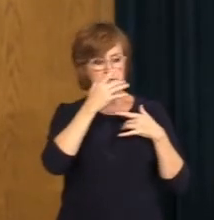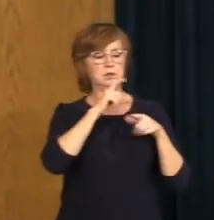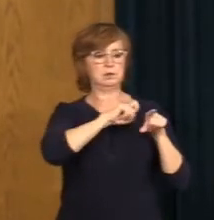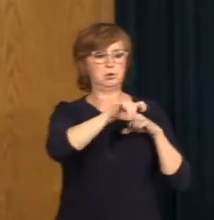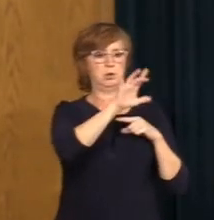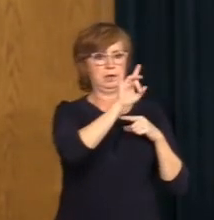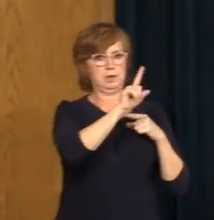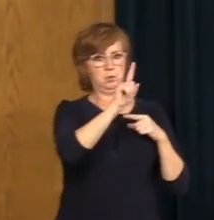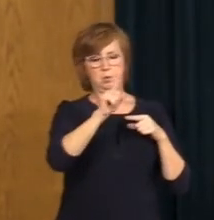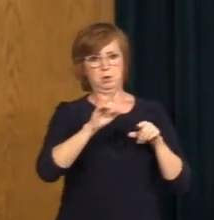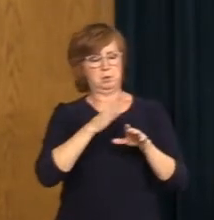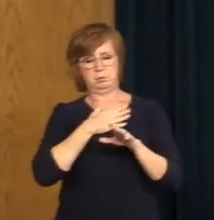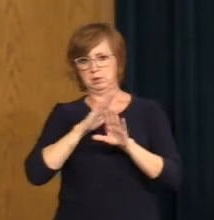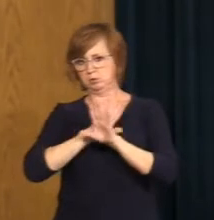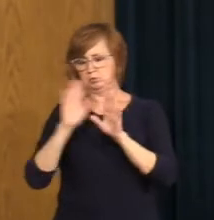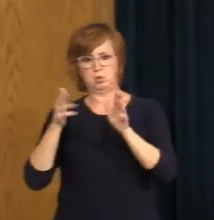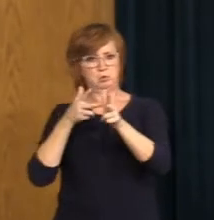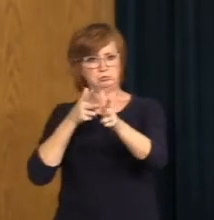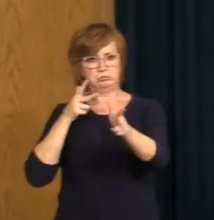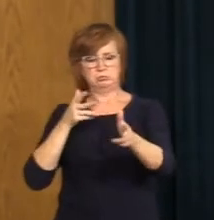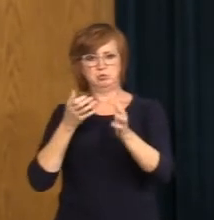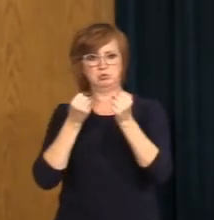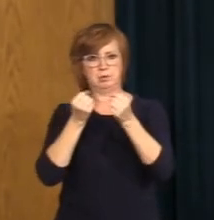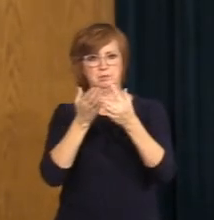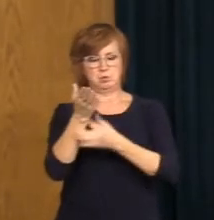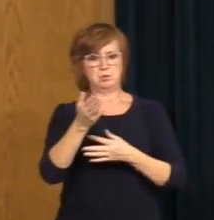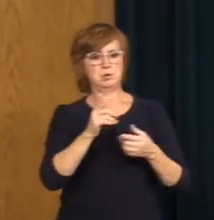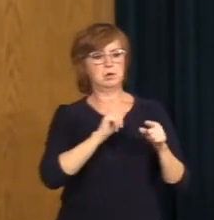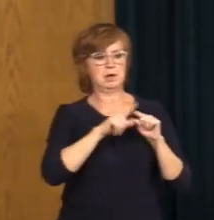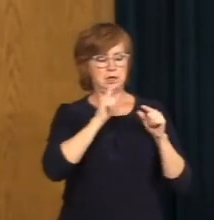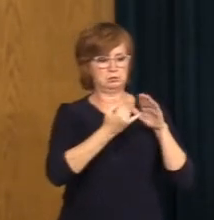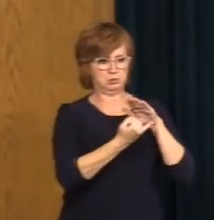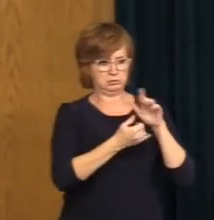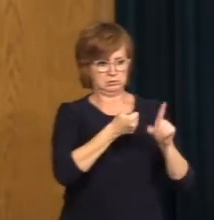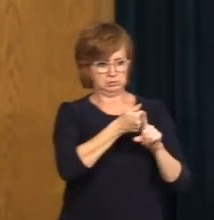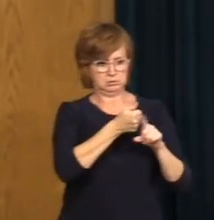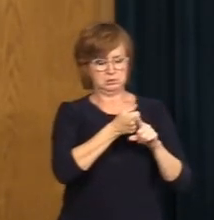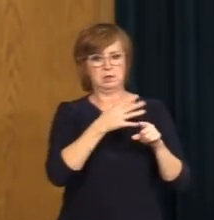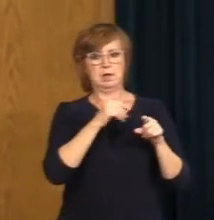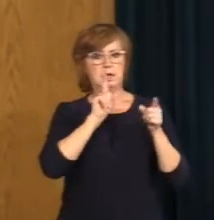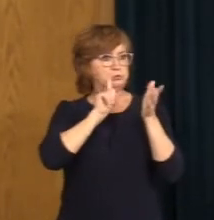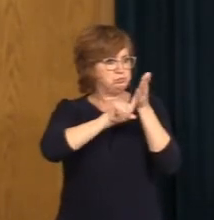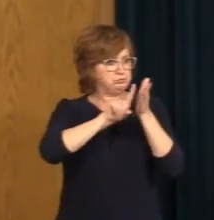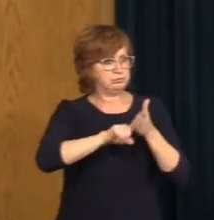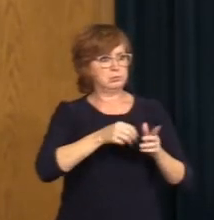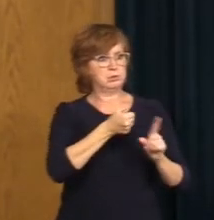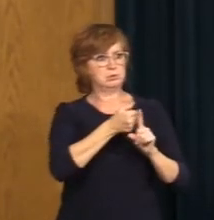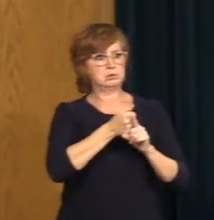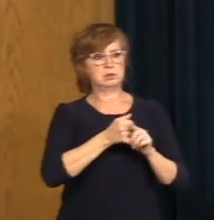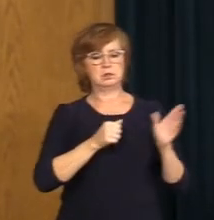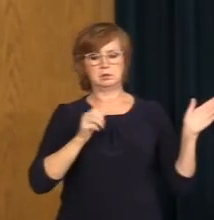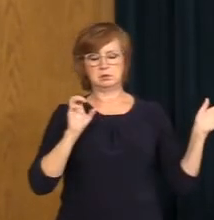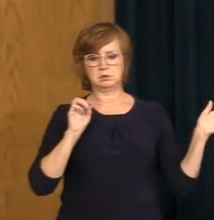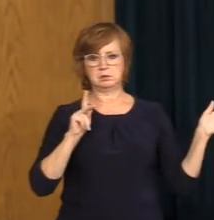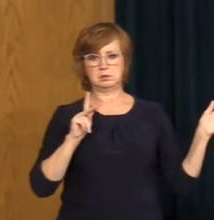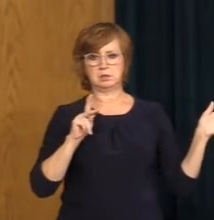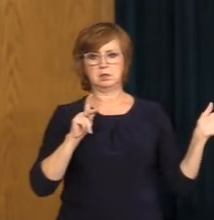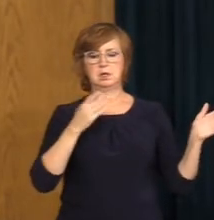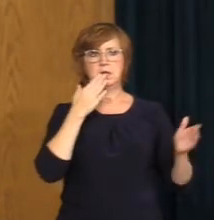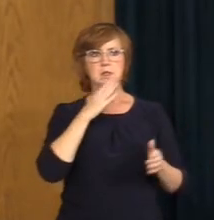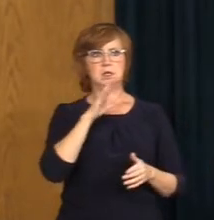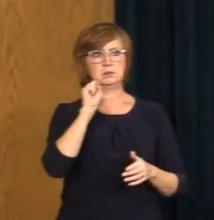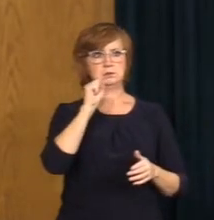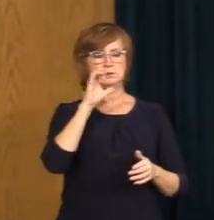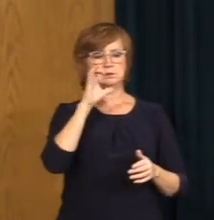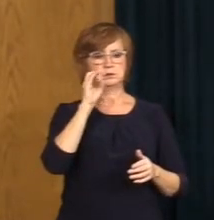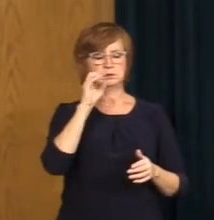because they need to immediately self-isolate, as well as we need to start that contact tracing immediately. Yeah, thanks, Scott. One